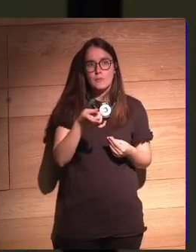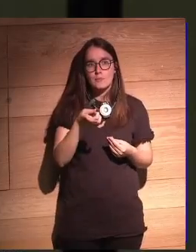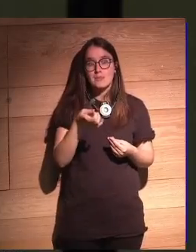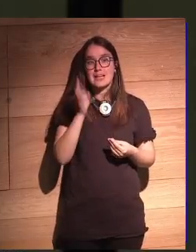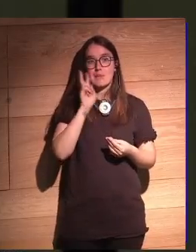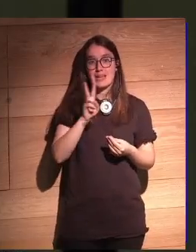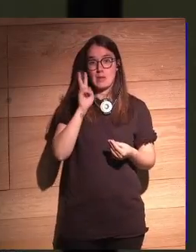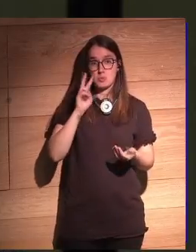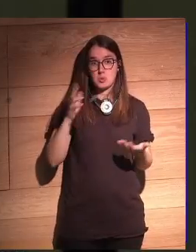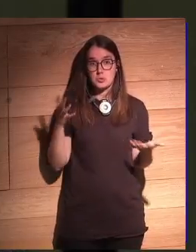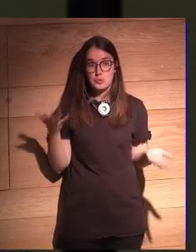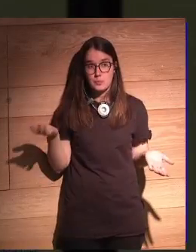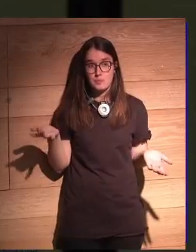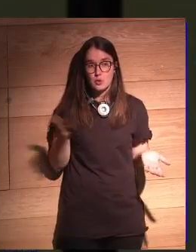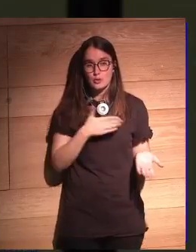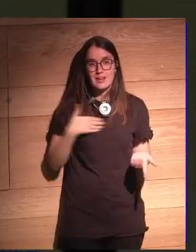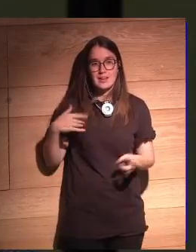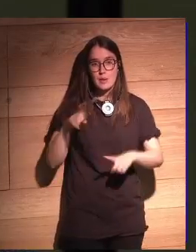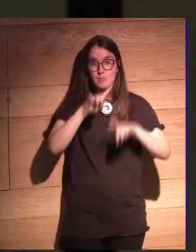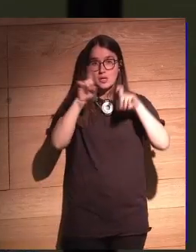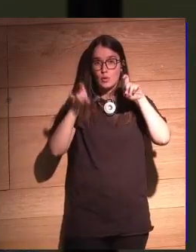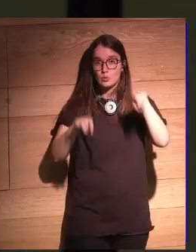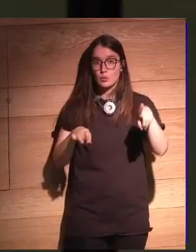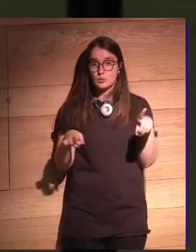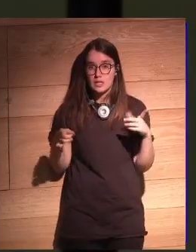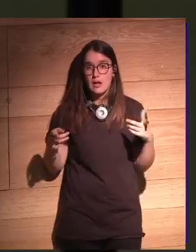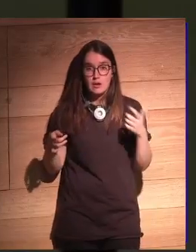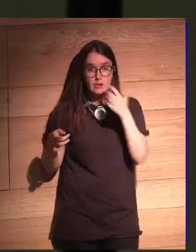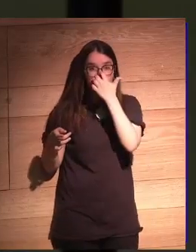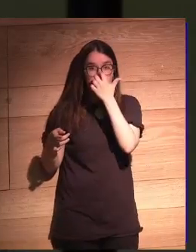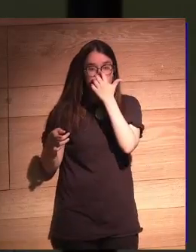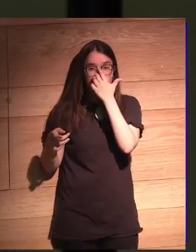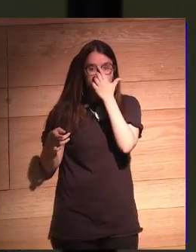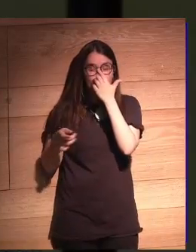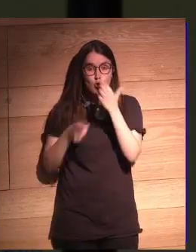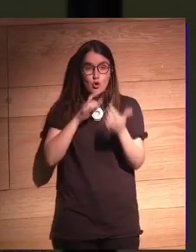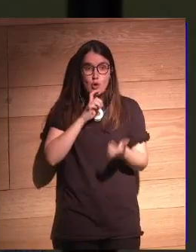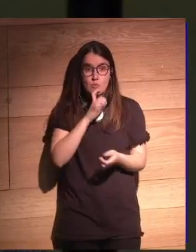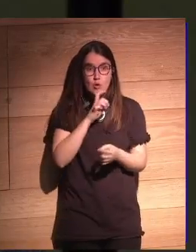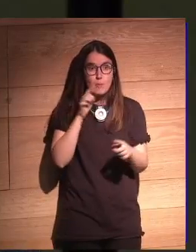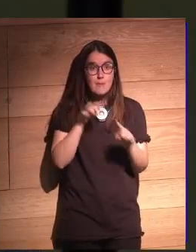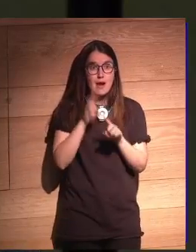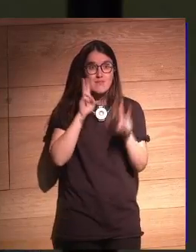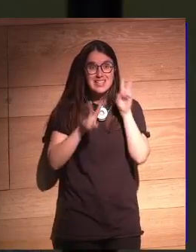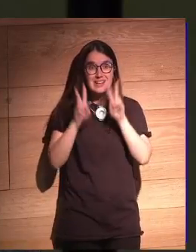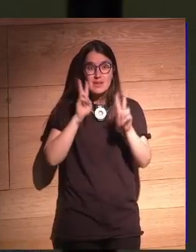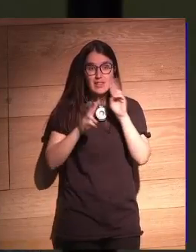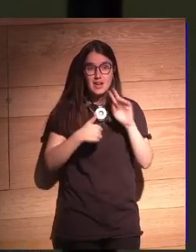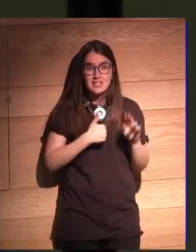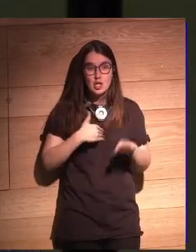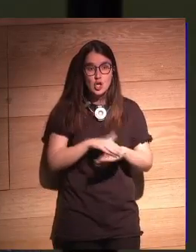regarding housing is the place that it's a reference. And I would like to ask you, therefore, on the one hand, how to